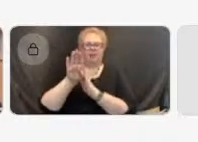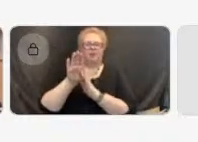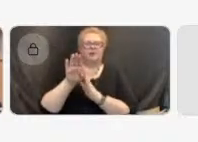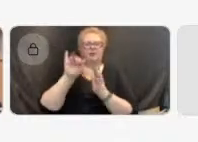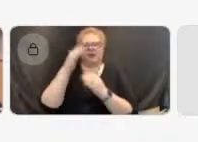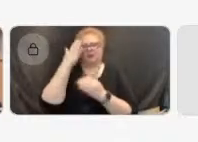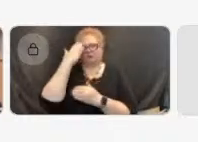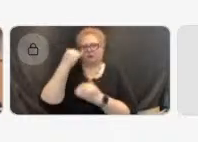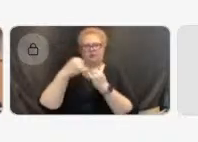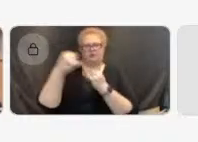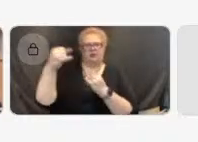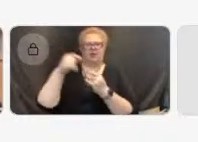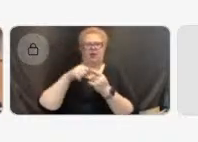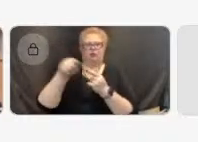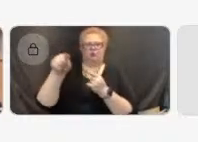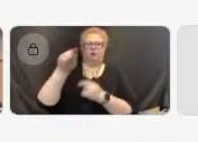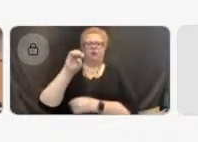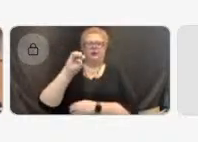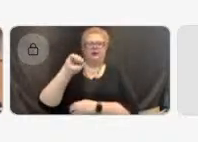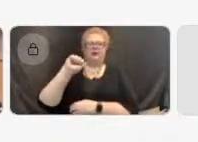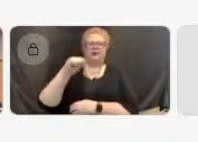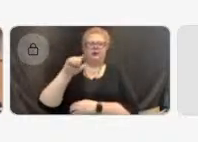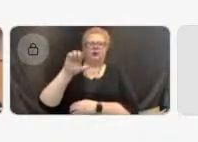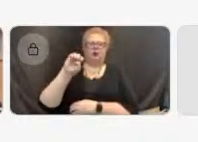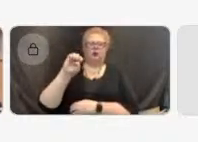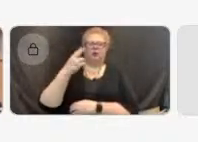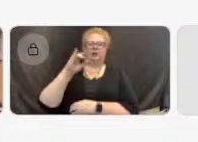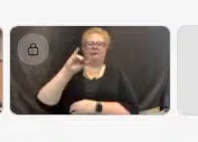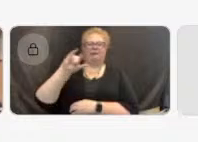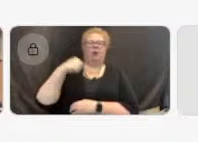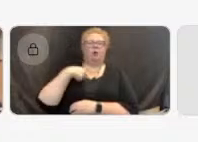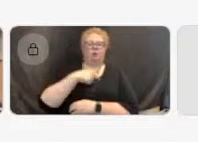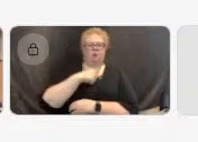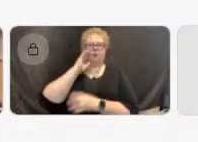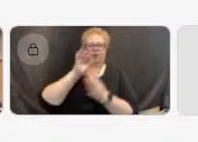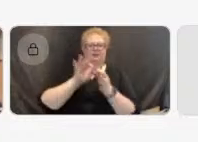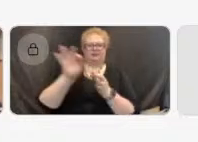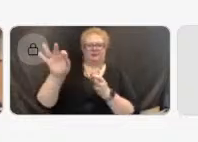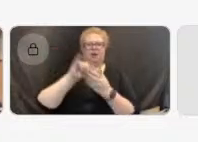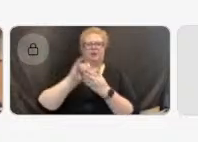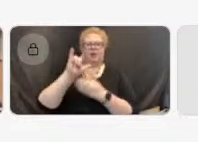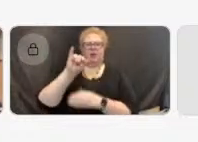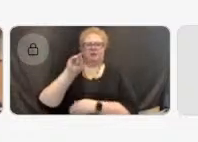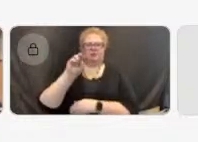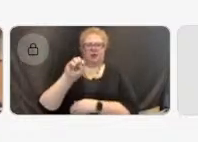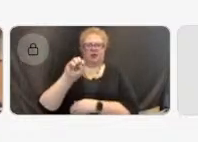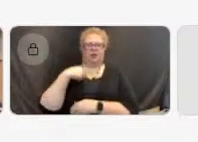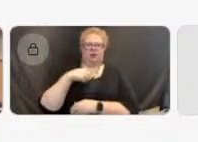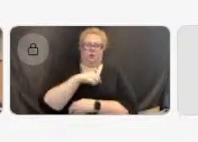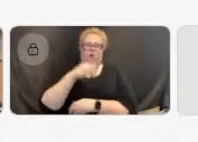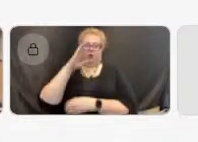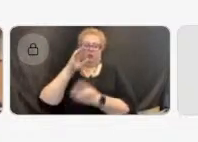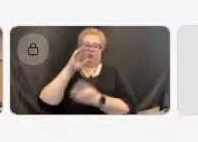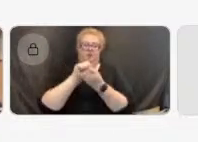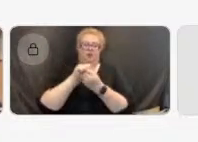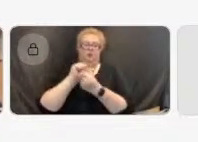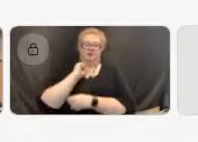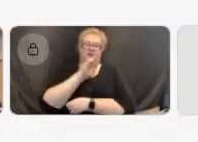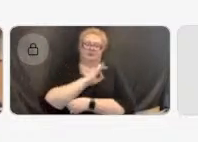to extend that line up to the development. And the staff, we met with Hal Anderson and his